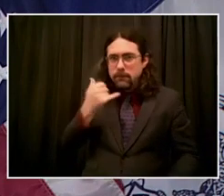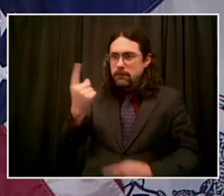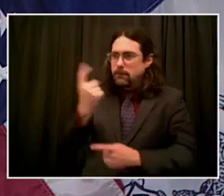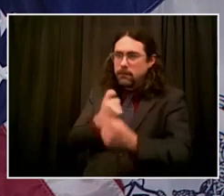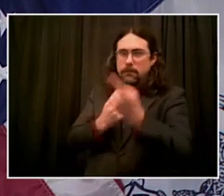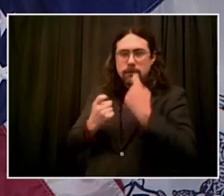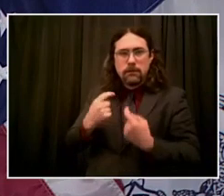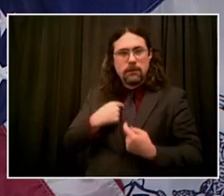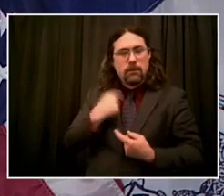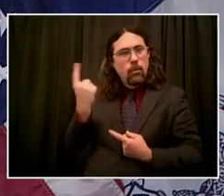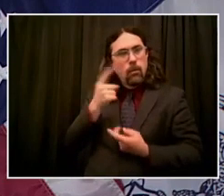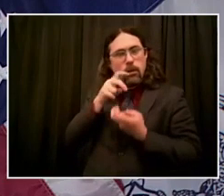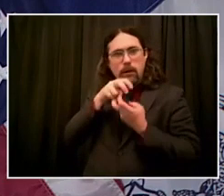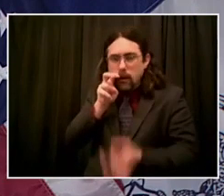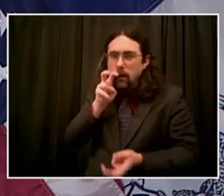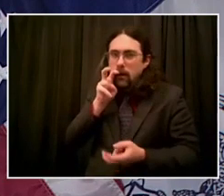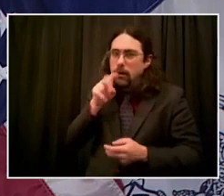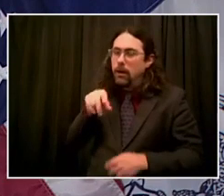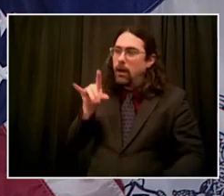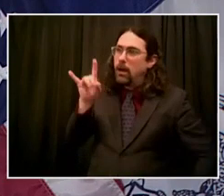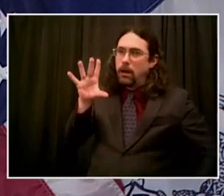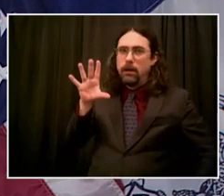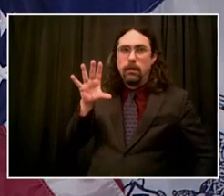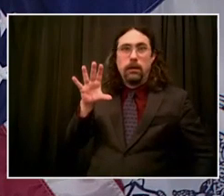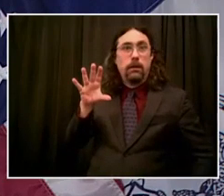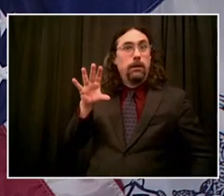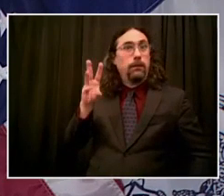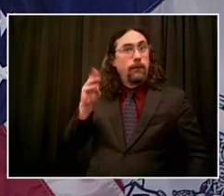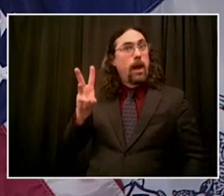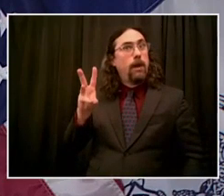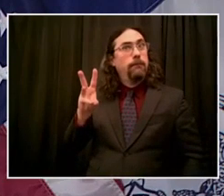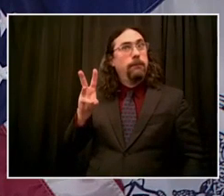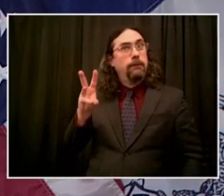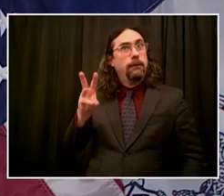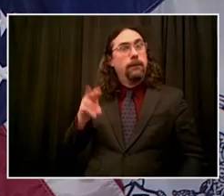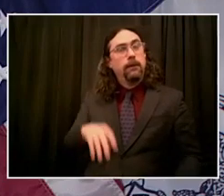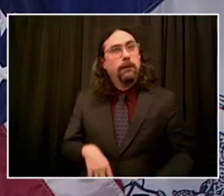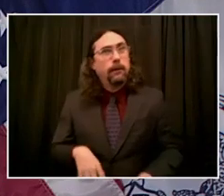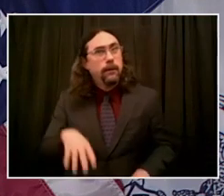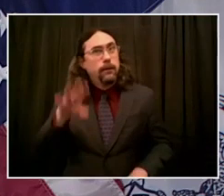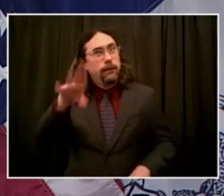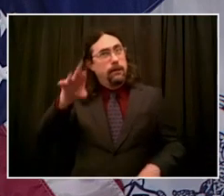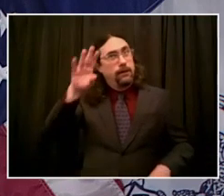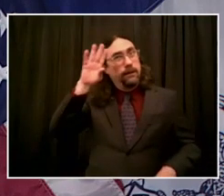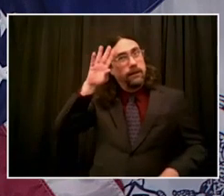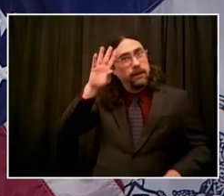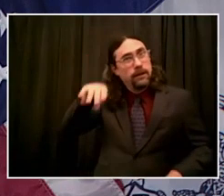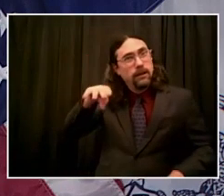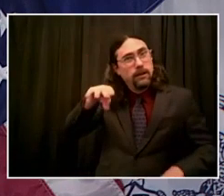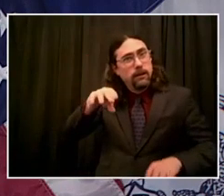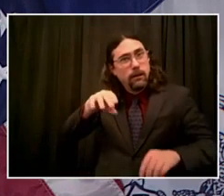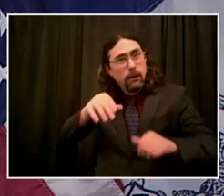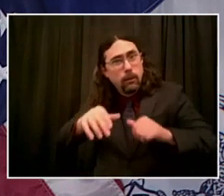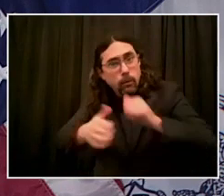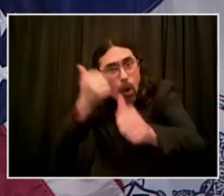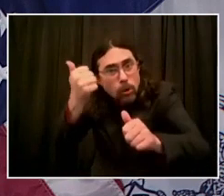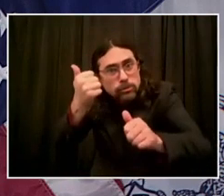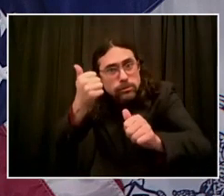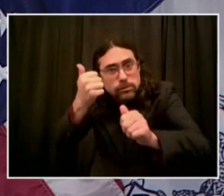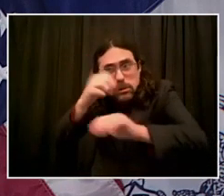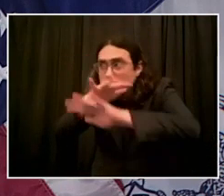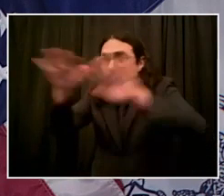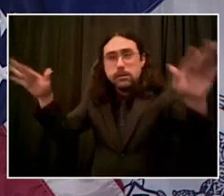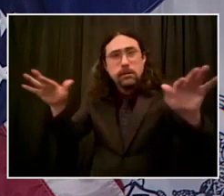listening to the rules, are thinking about health and safety, are not just thinking about their own needs, but the needs of everyone. And then there's a few